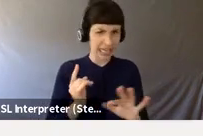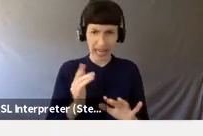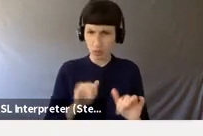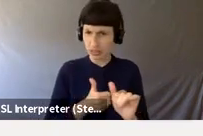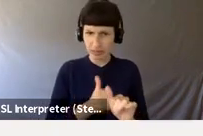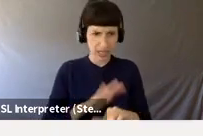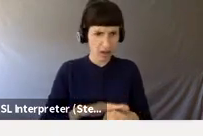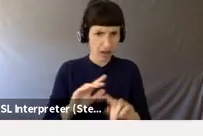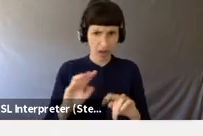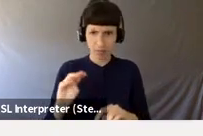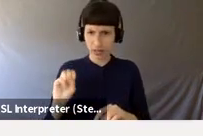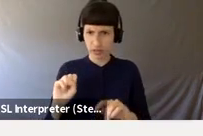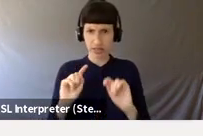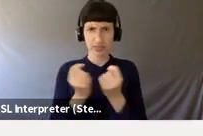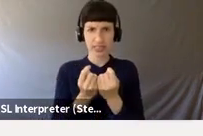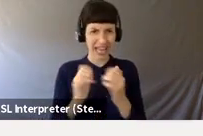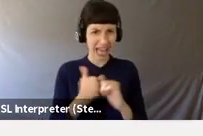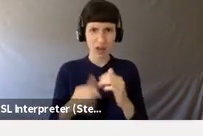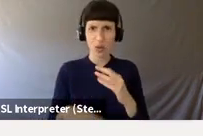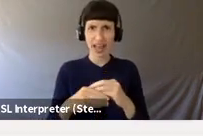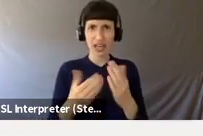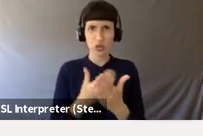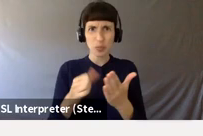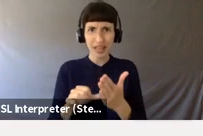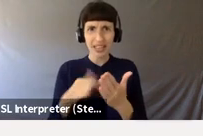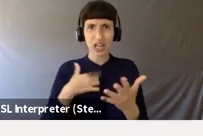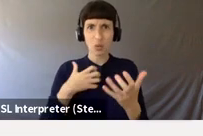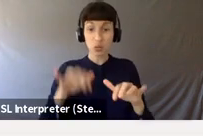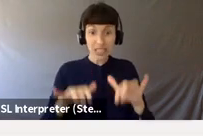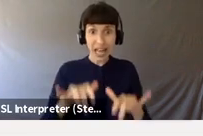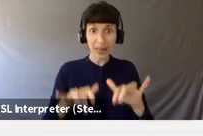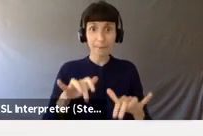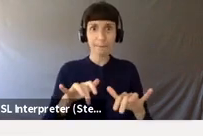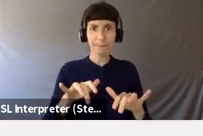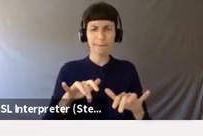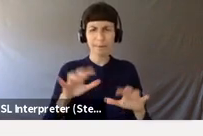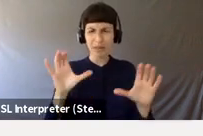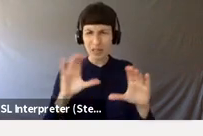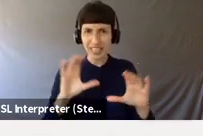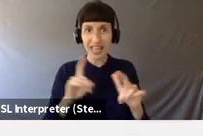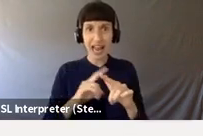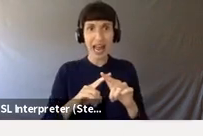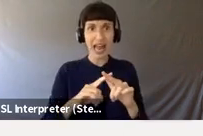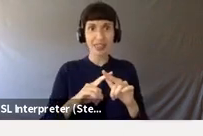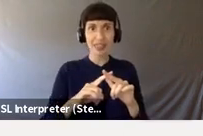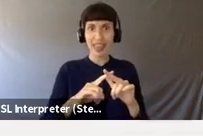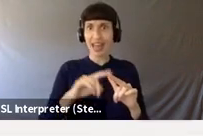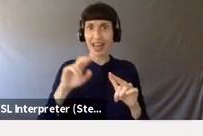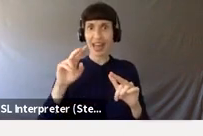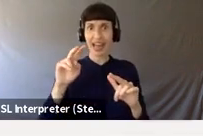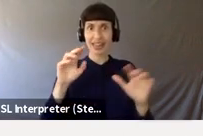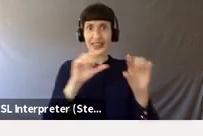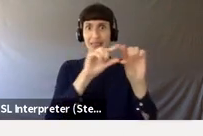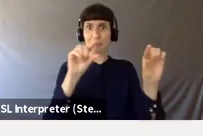How do I add a new page? Because I want to start typing and writing. And I was looking at things and oops, my navigation page went away. My navigation